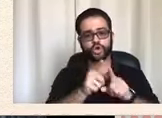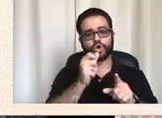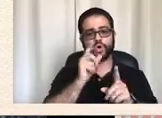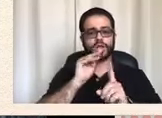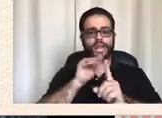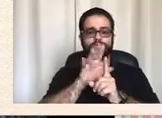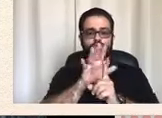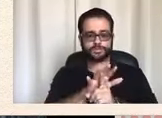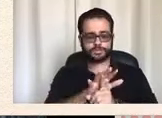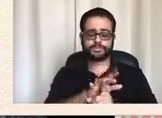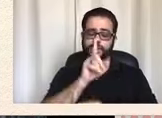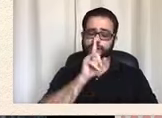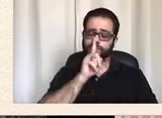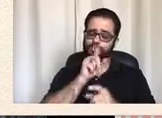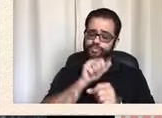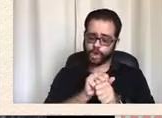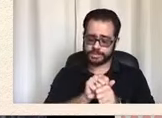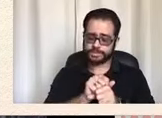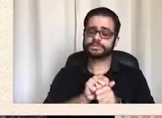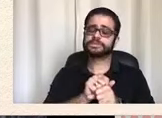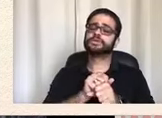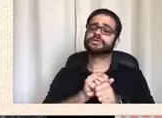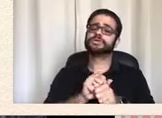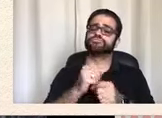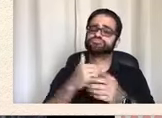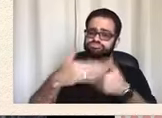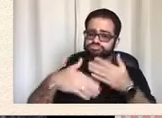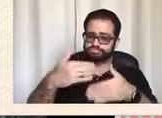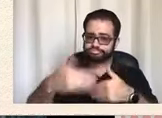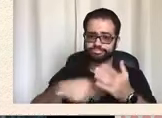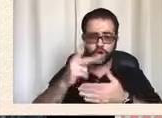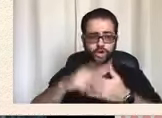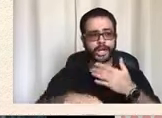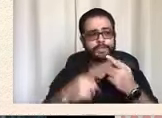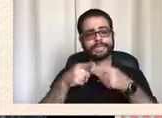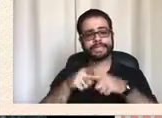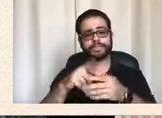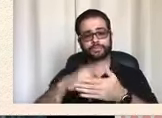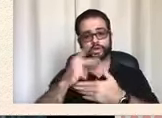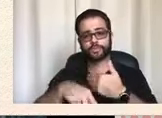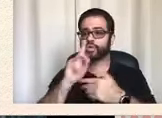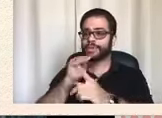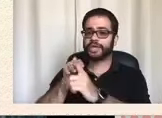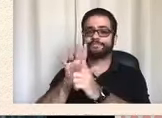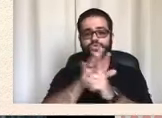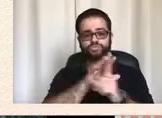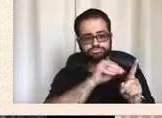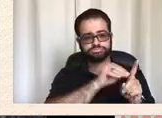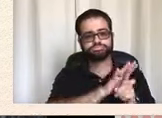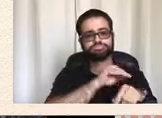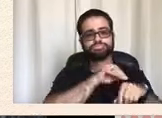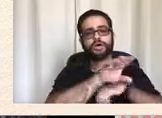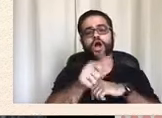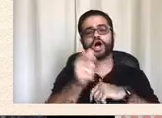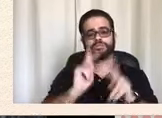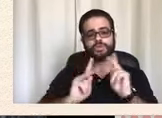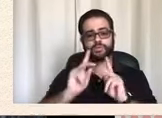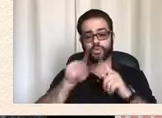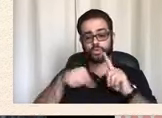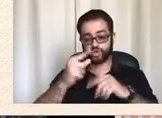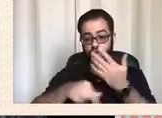one thing, throughout the program, while you're in the program, you're going to be influencing others. When you graduate from the program, you're going to be influencing